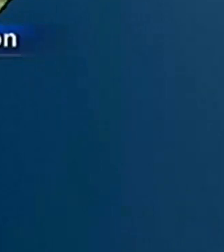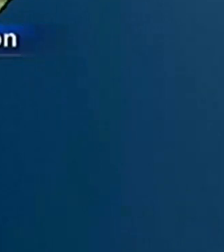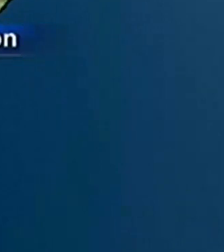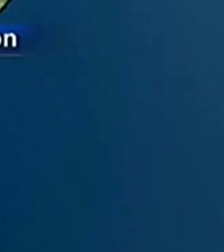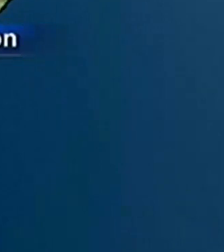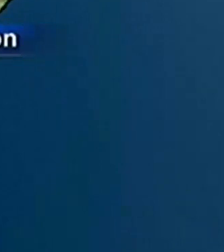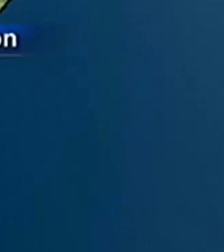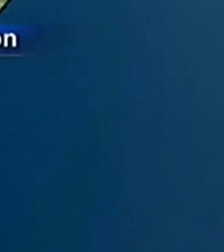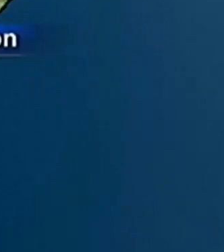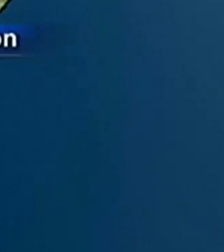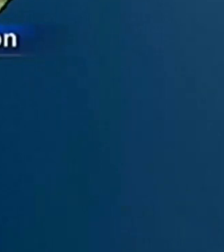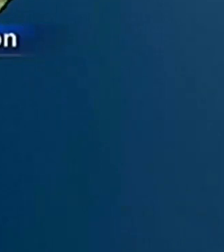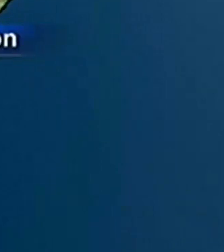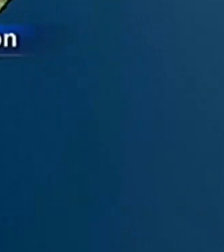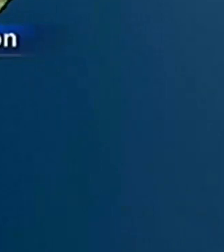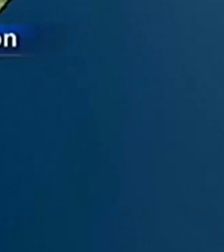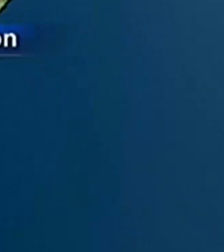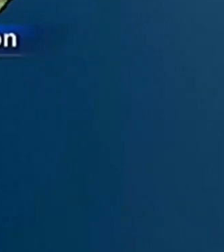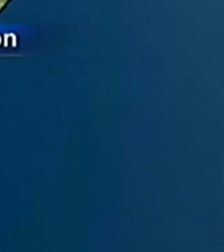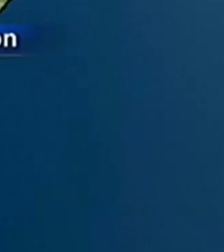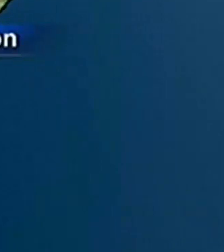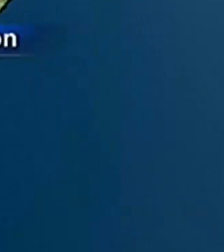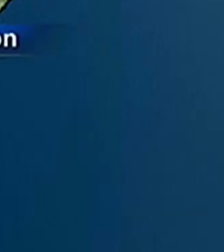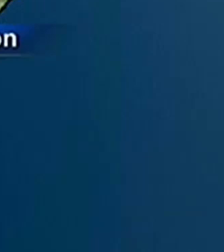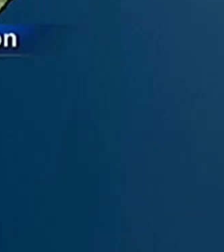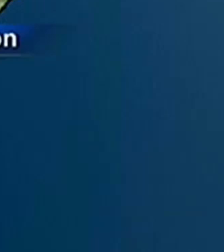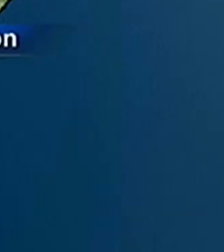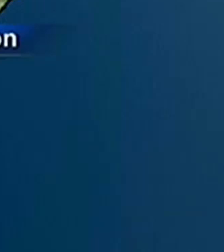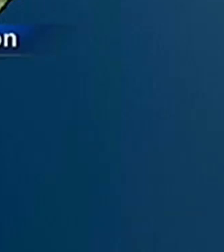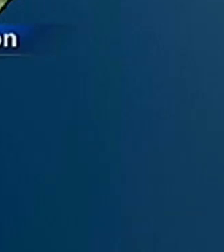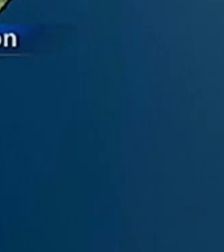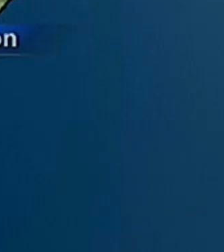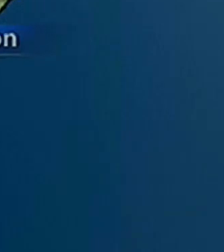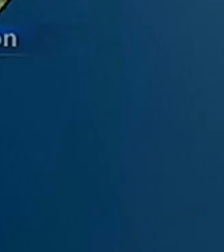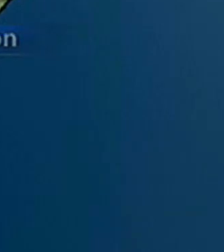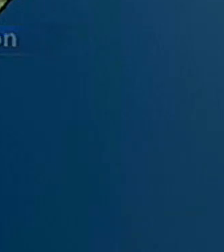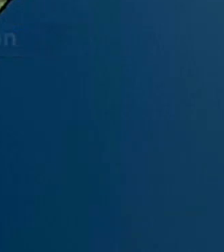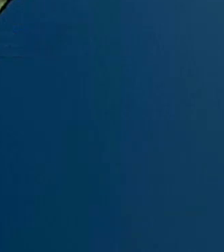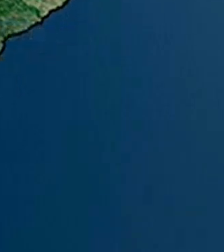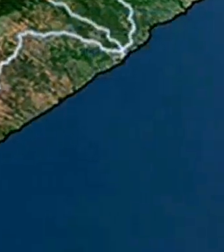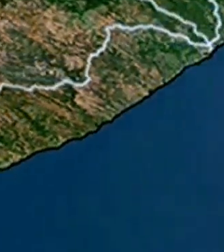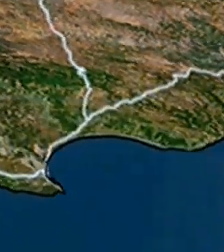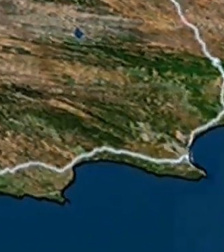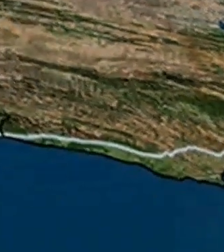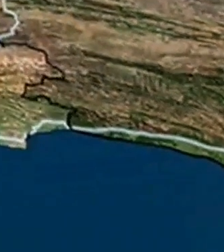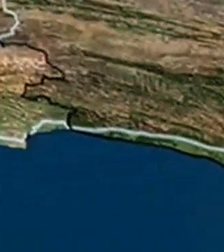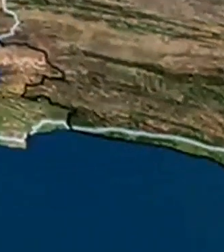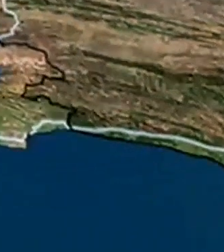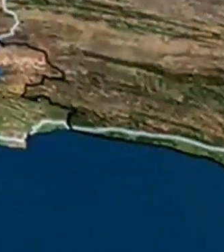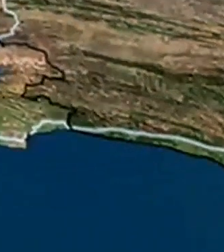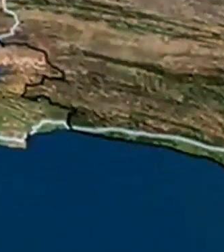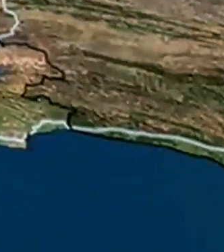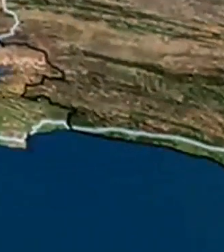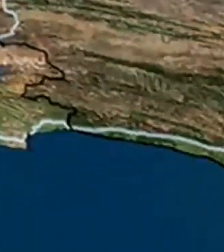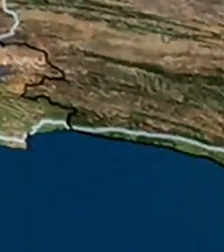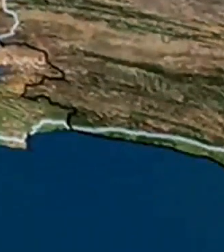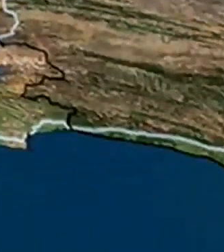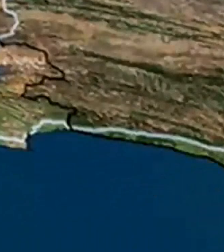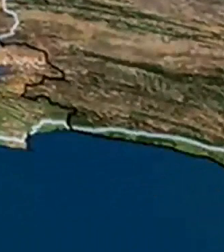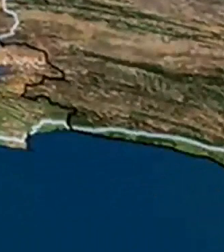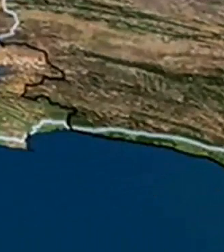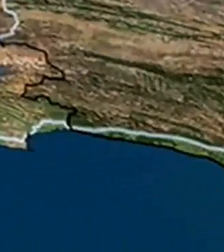London ka bo Makhanda go a tonya la ka moswane ke lesomepedi ka dikarolong tšeo wena le go ka Gqeberha ke lesomešupa go a tonya borwa bodikele ba Kapa la